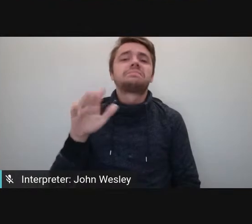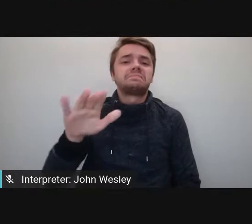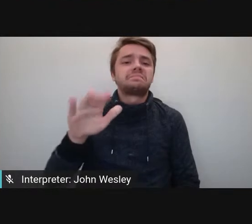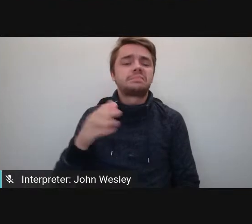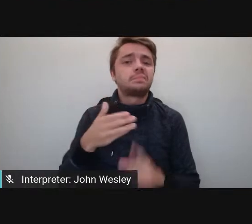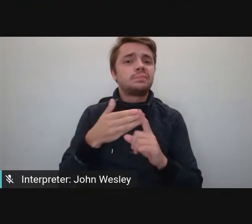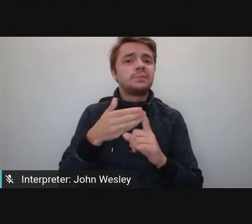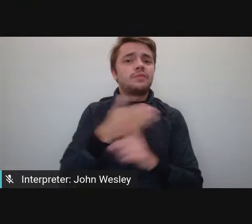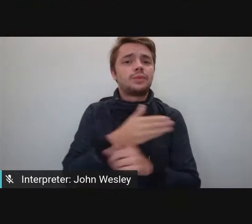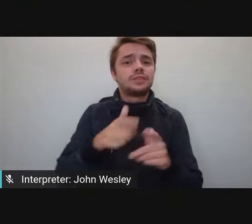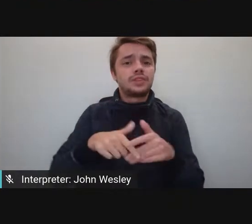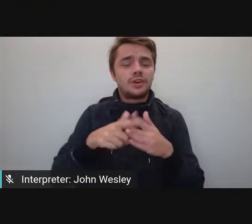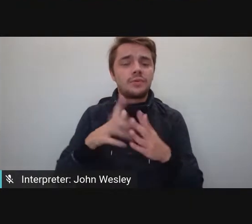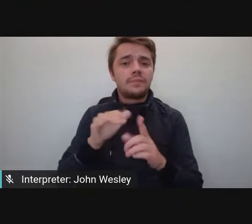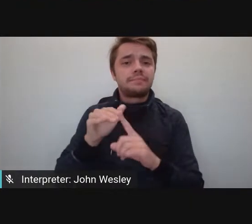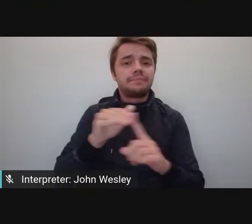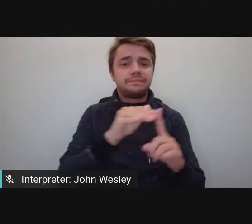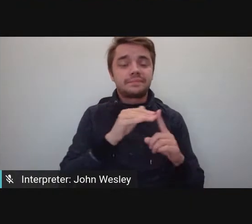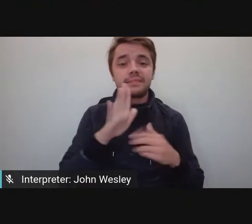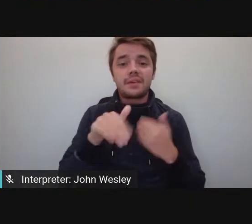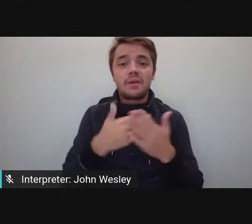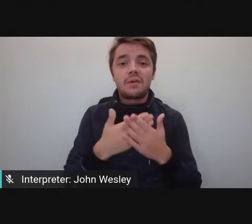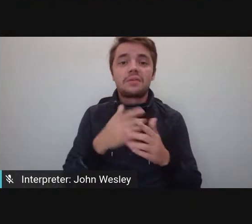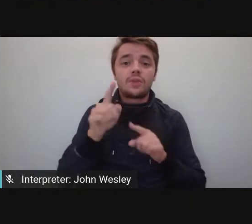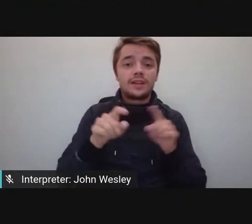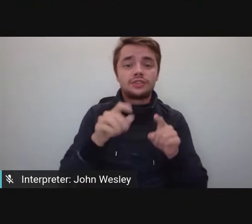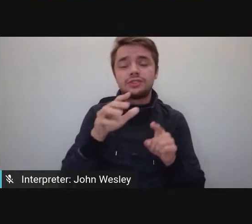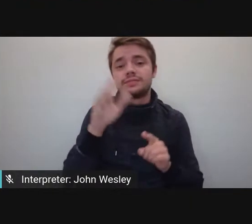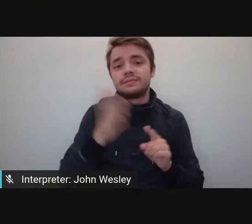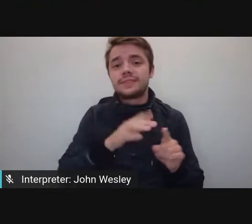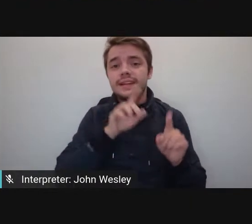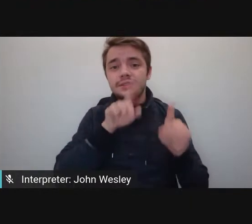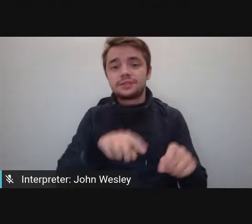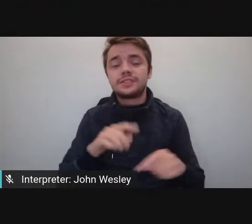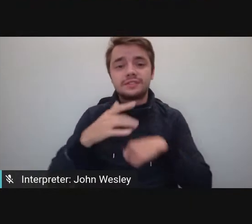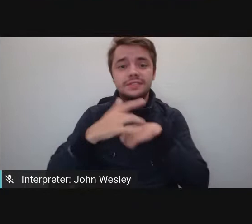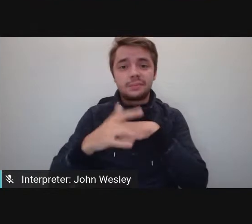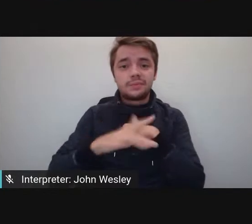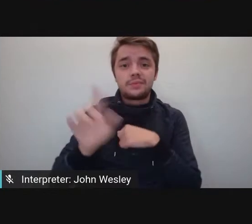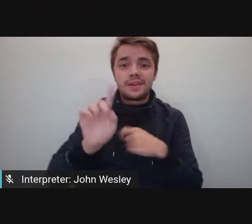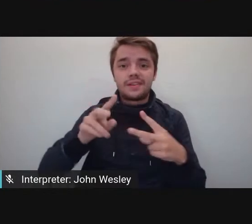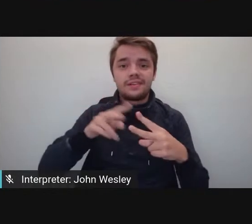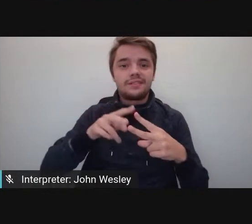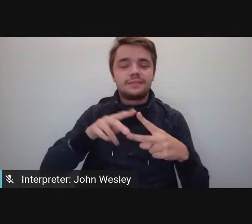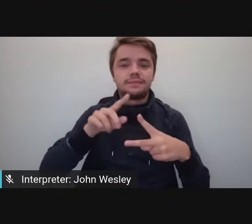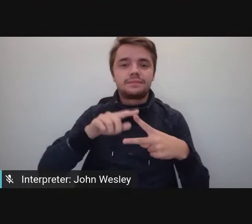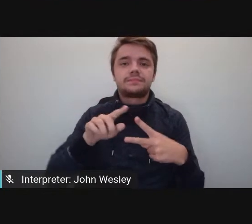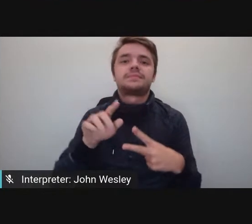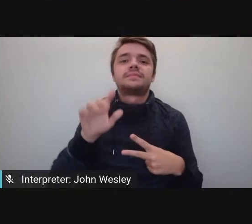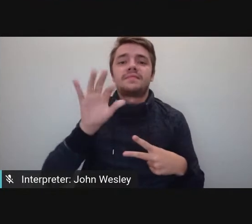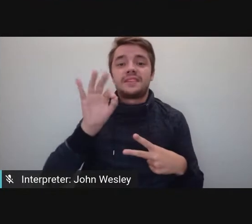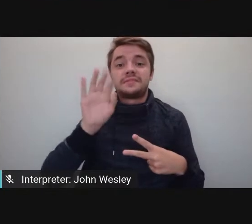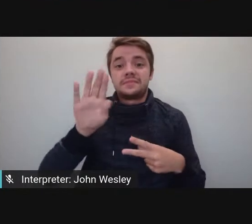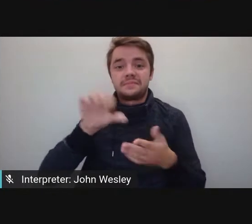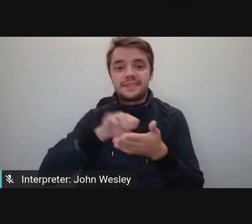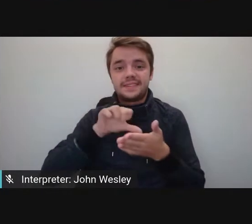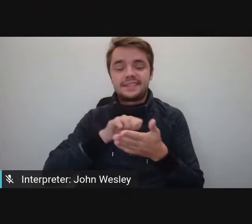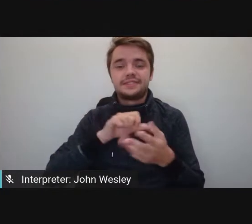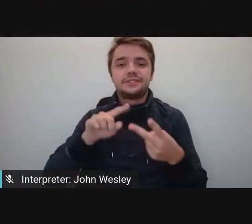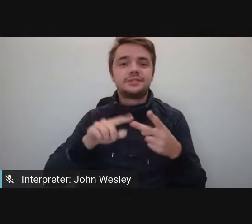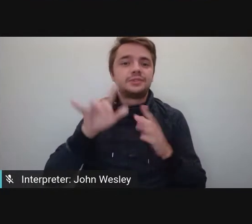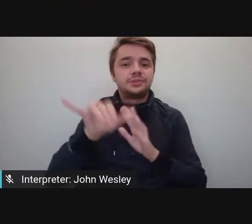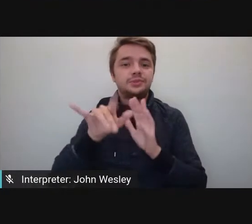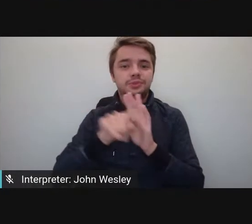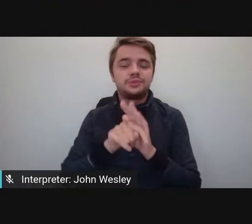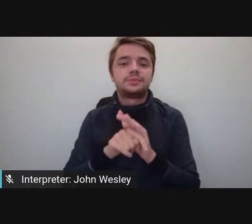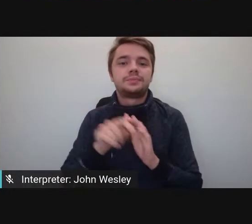our Facebook page and on our new YouTube channel. So if you're interested, subscribe